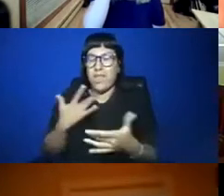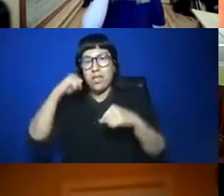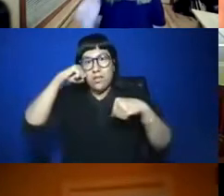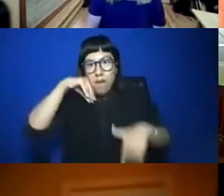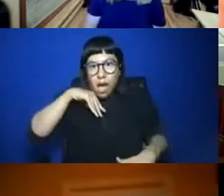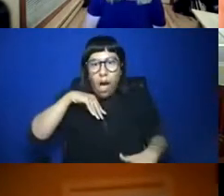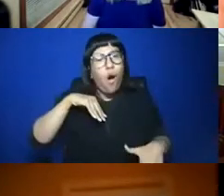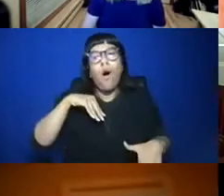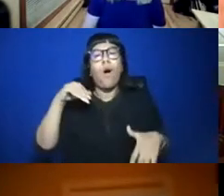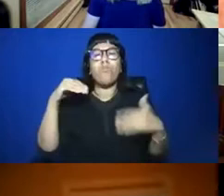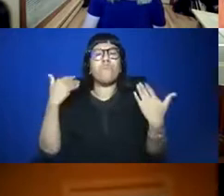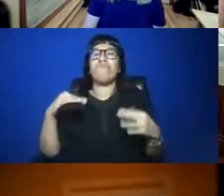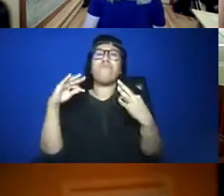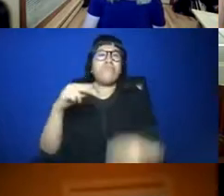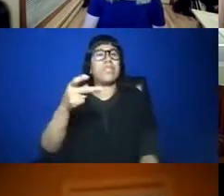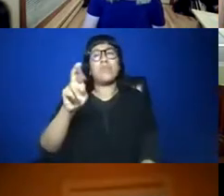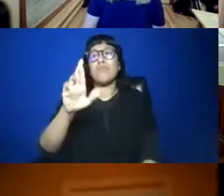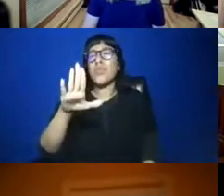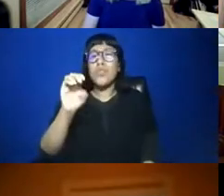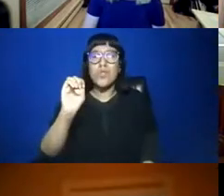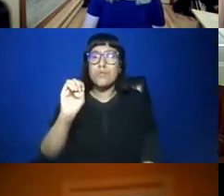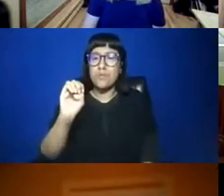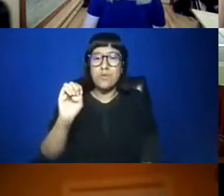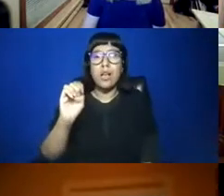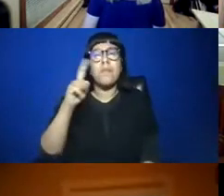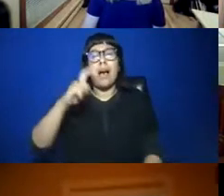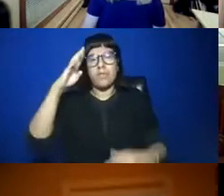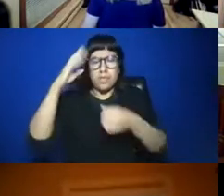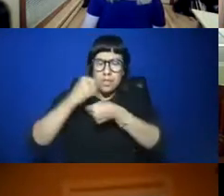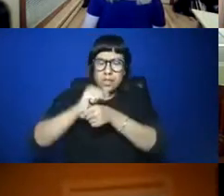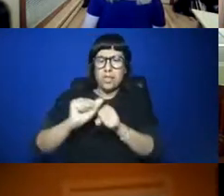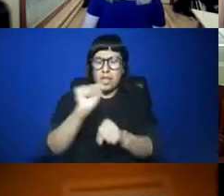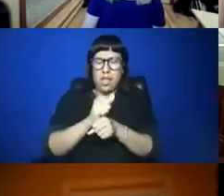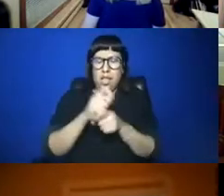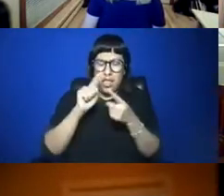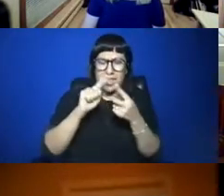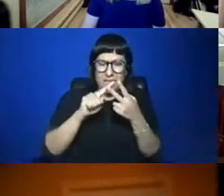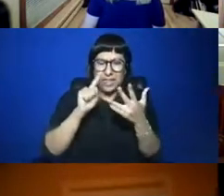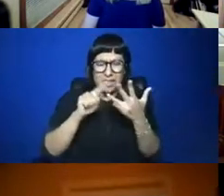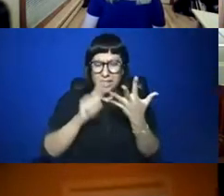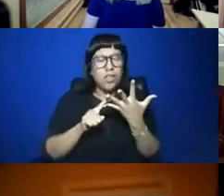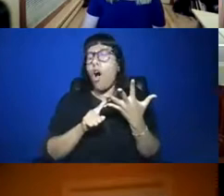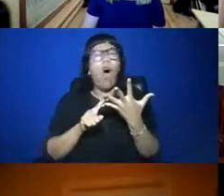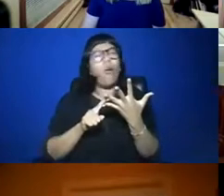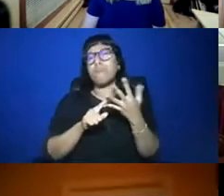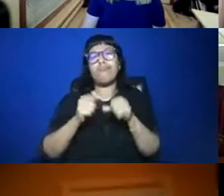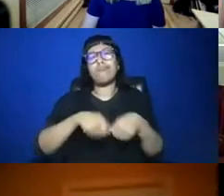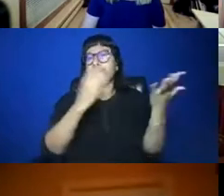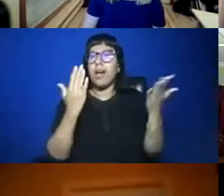pure. I don't have to think that I'm going to do this or do that. It comes, it flows forth. And I think that's